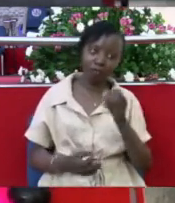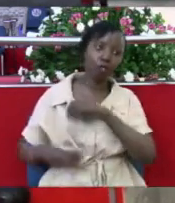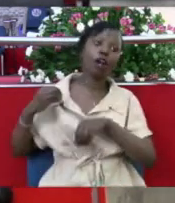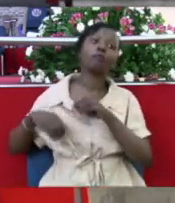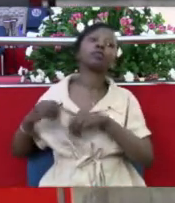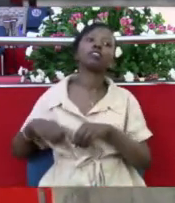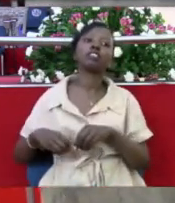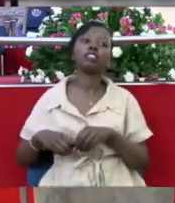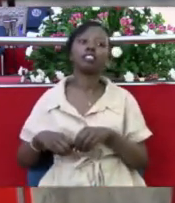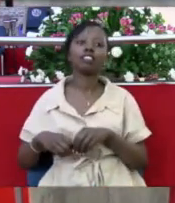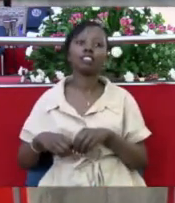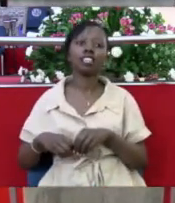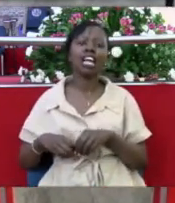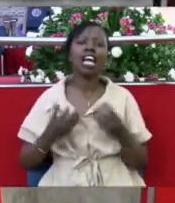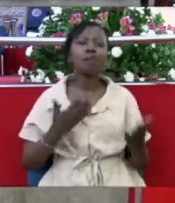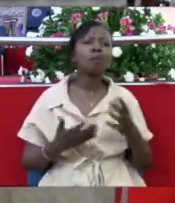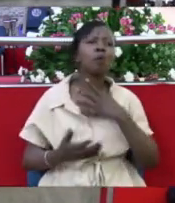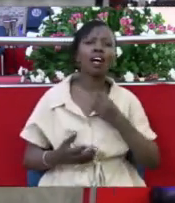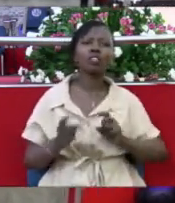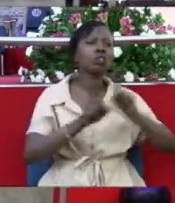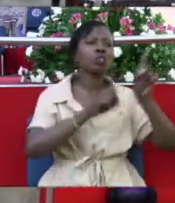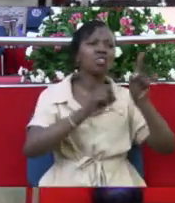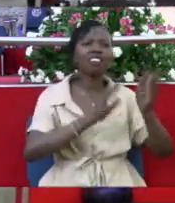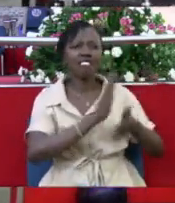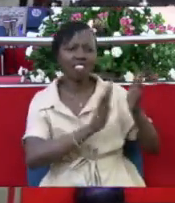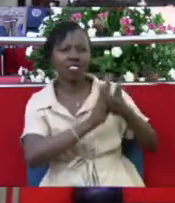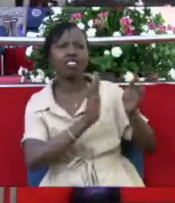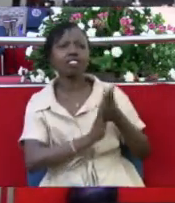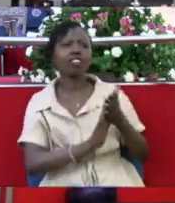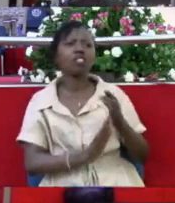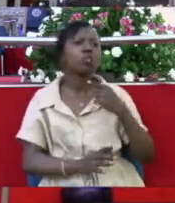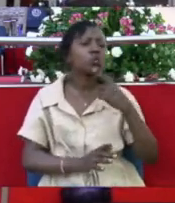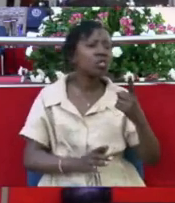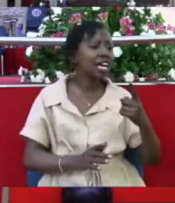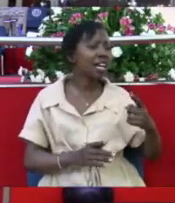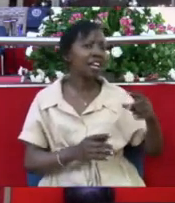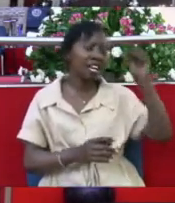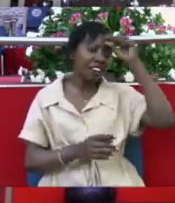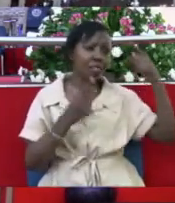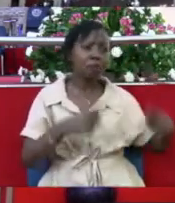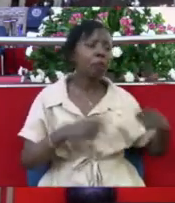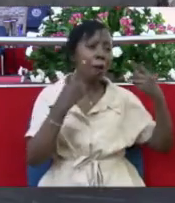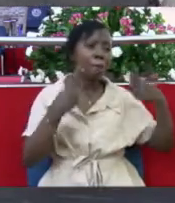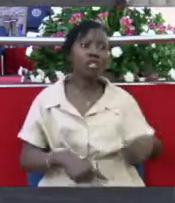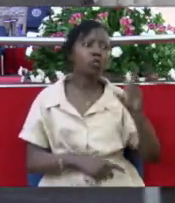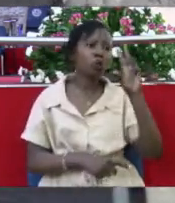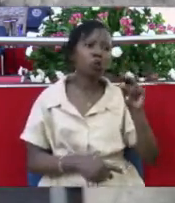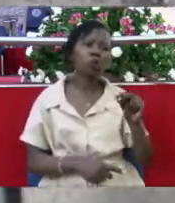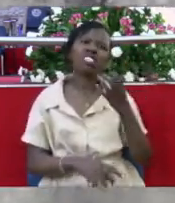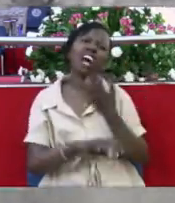and you need to travel very soon, na unataka kusafiri, to tell them no is inconveniencing. Utawaambia kuambia hapana